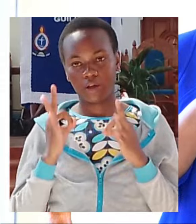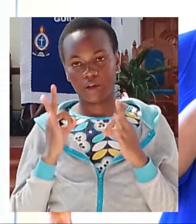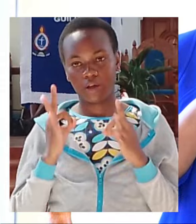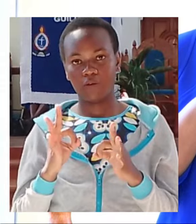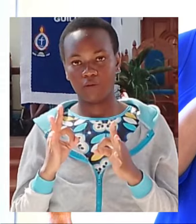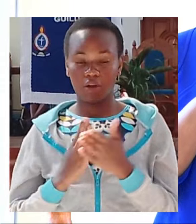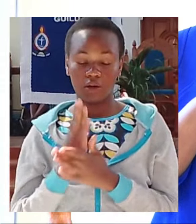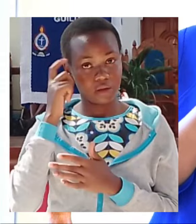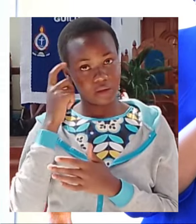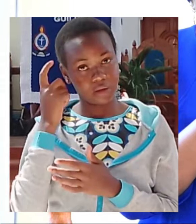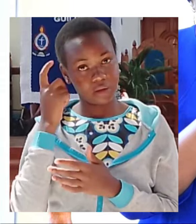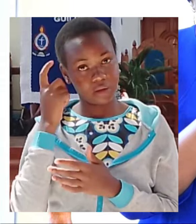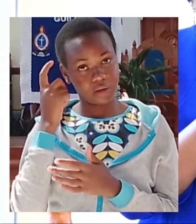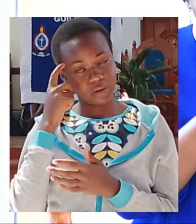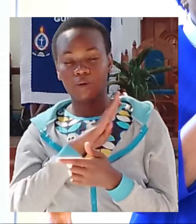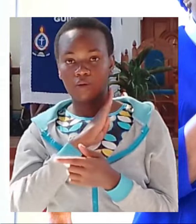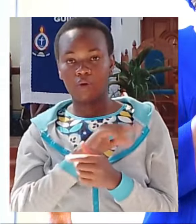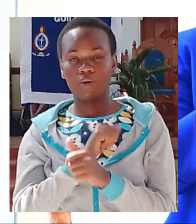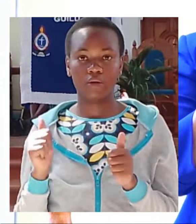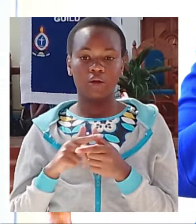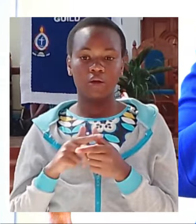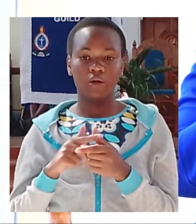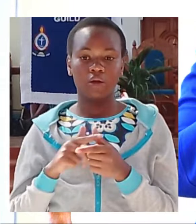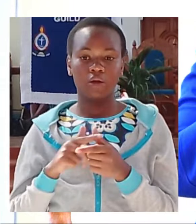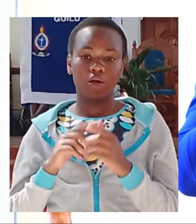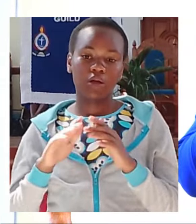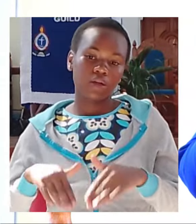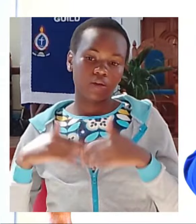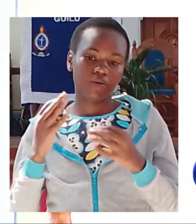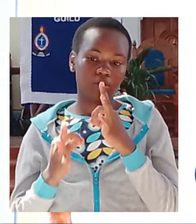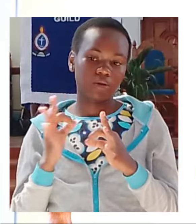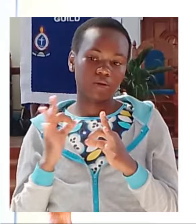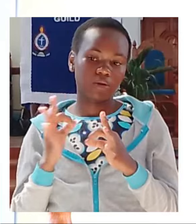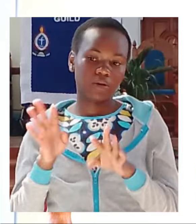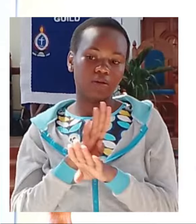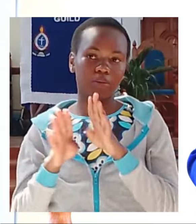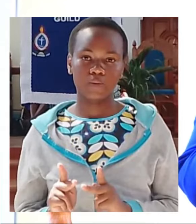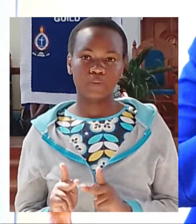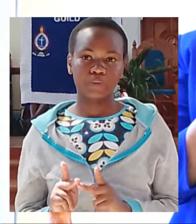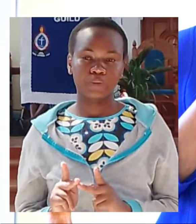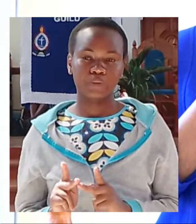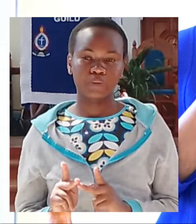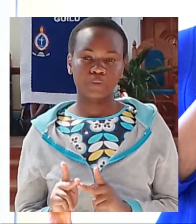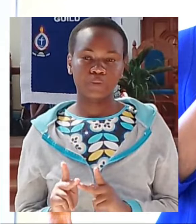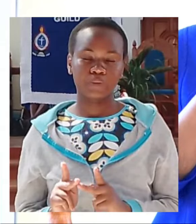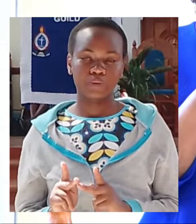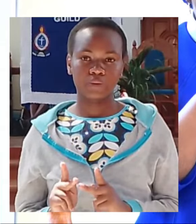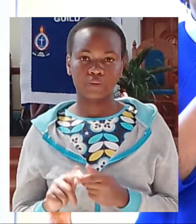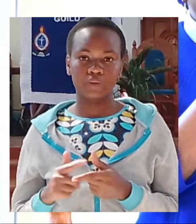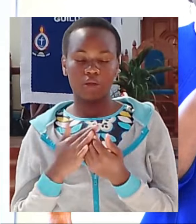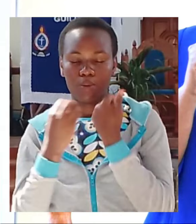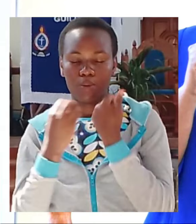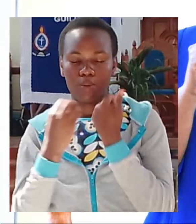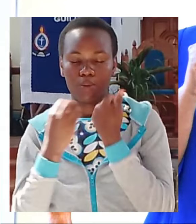thinking, behaving right, giving justice to everyone, if we take care of the